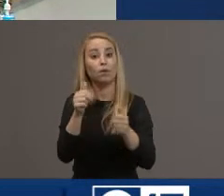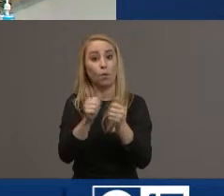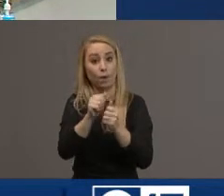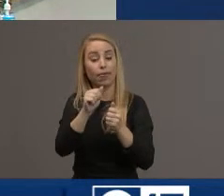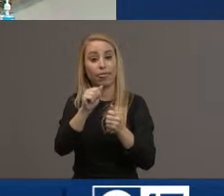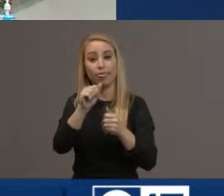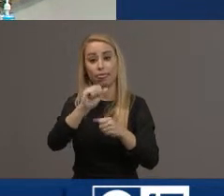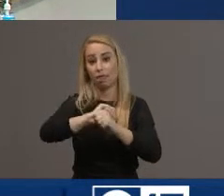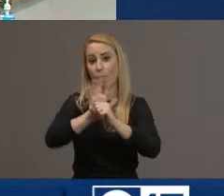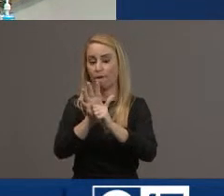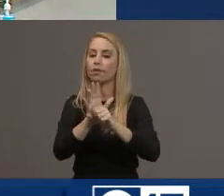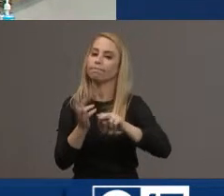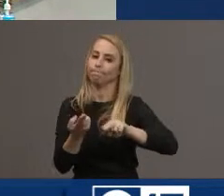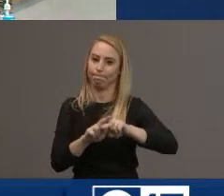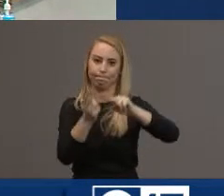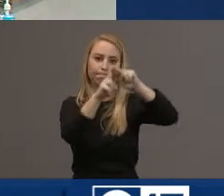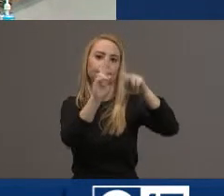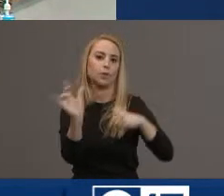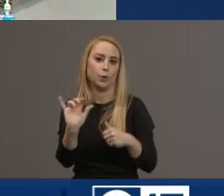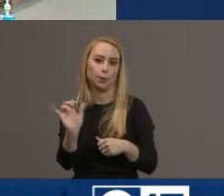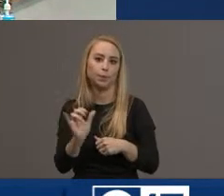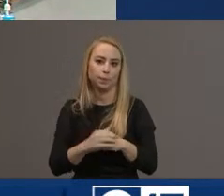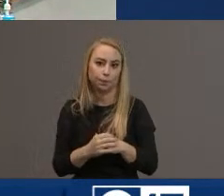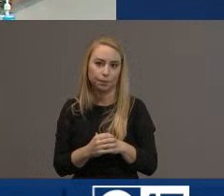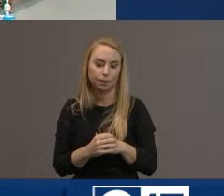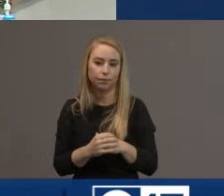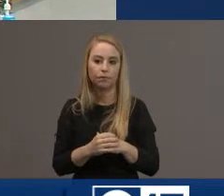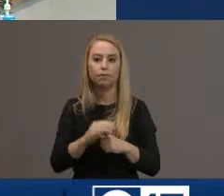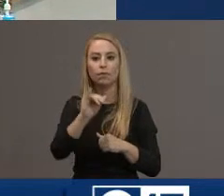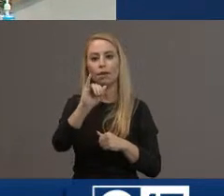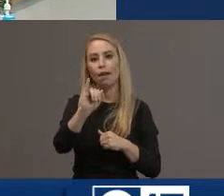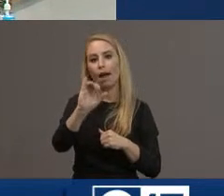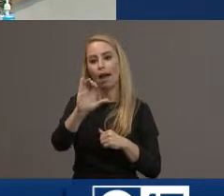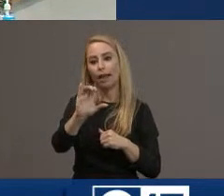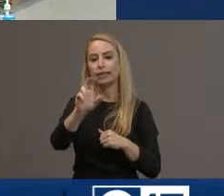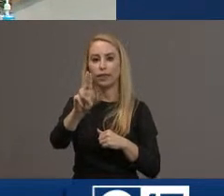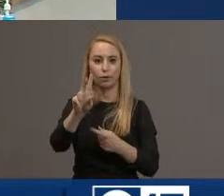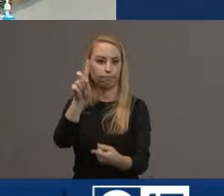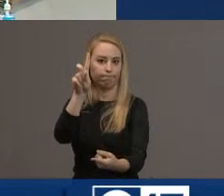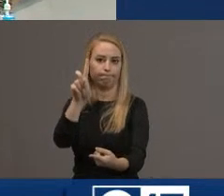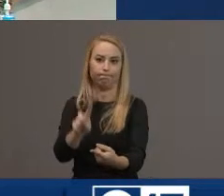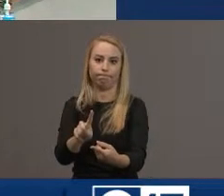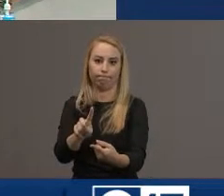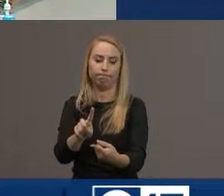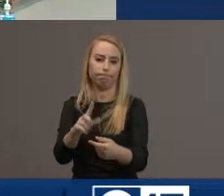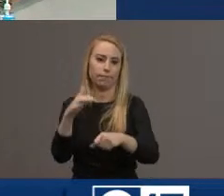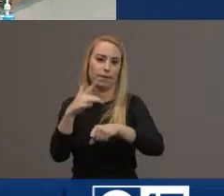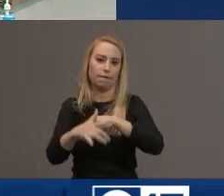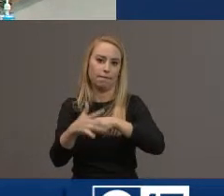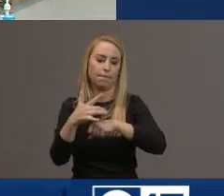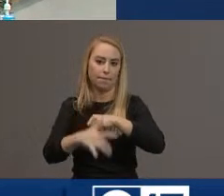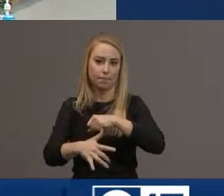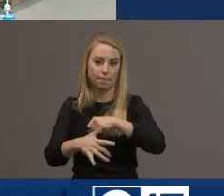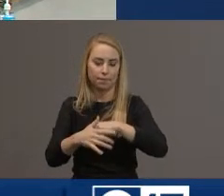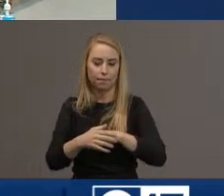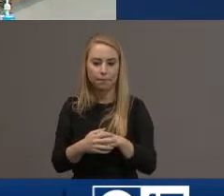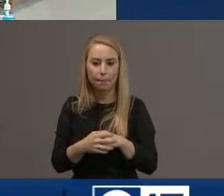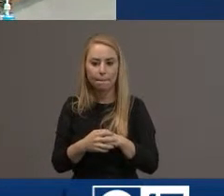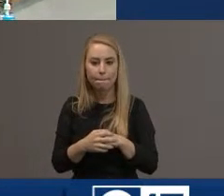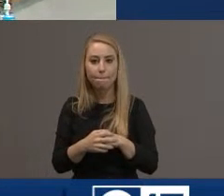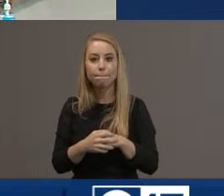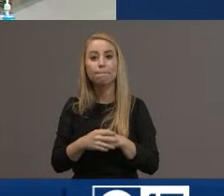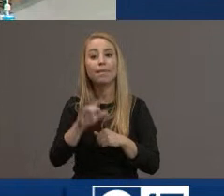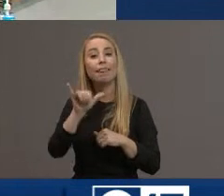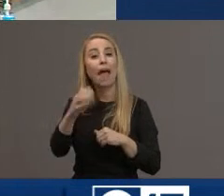ICU capacity. Less capacity today than in the past.